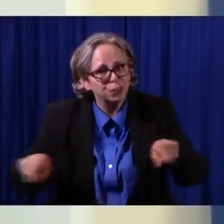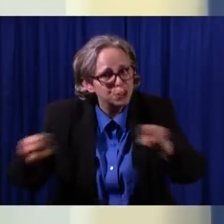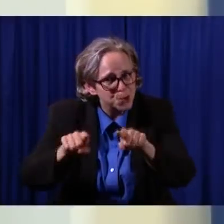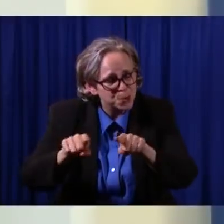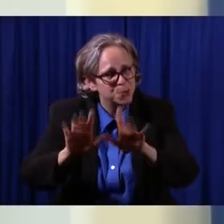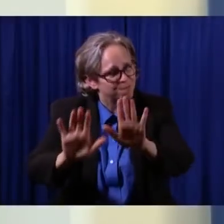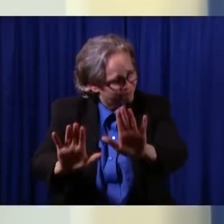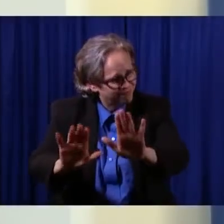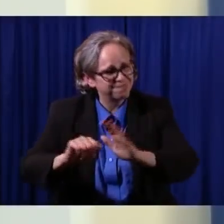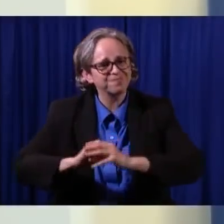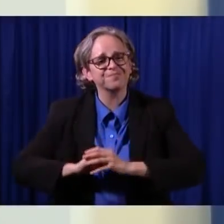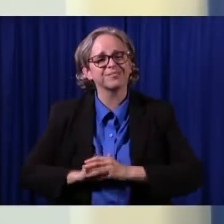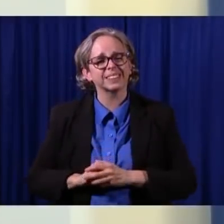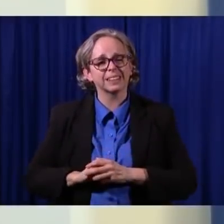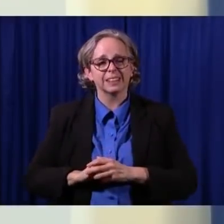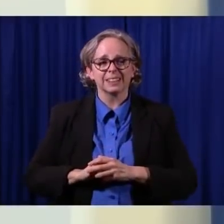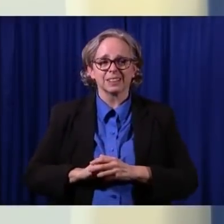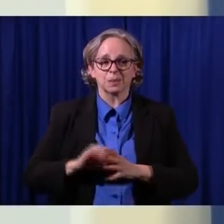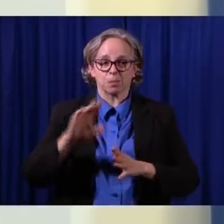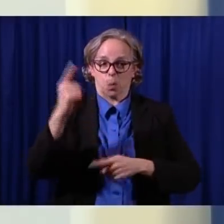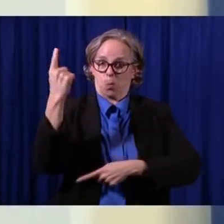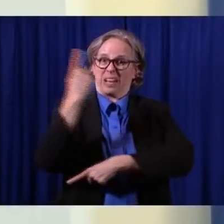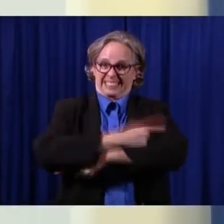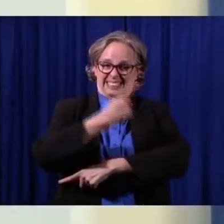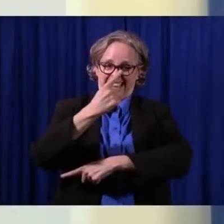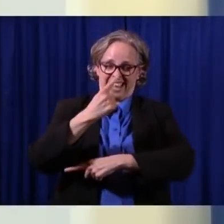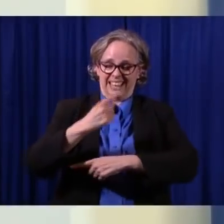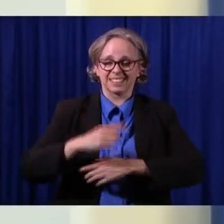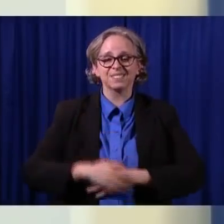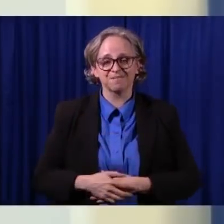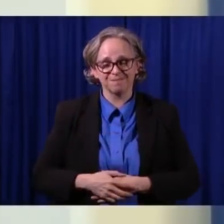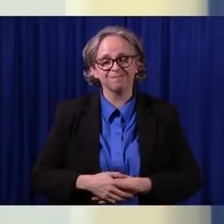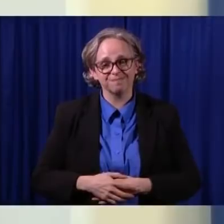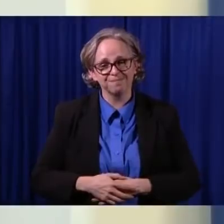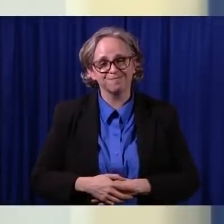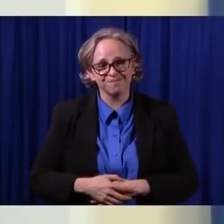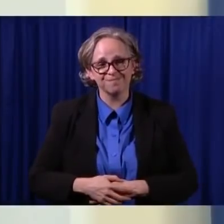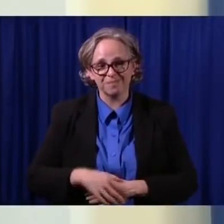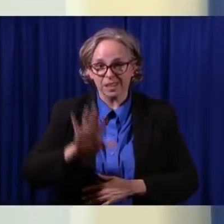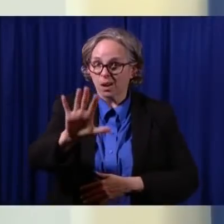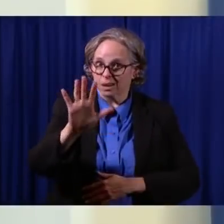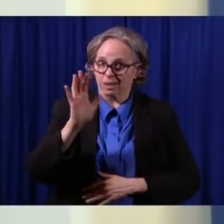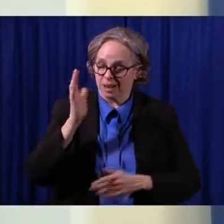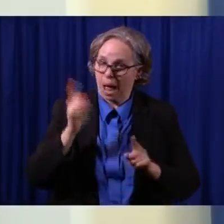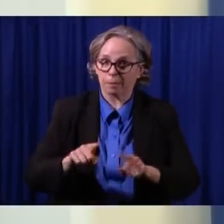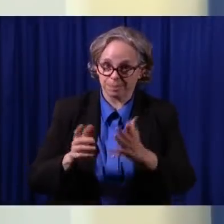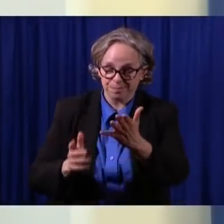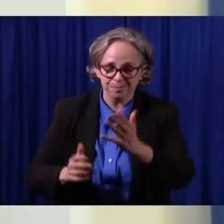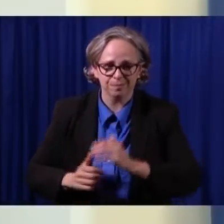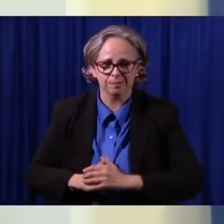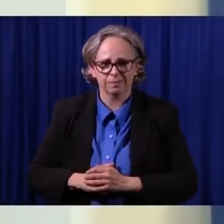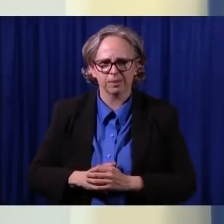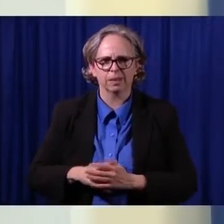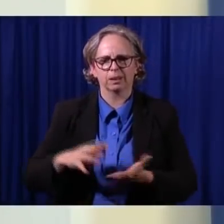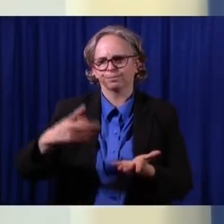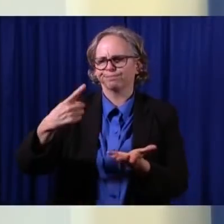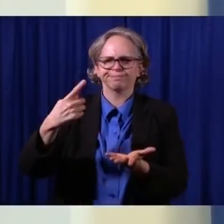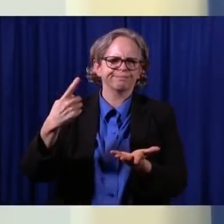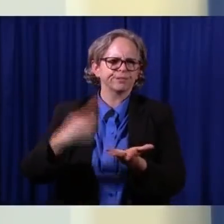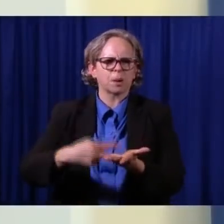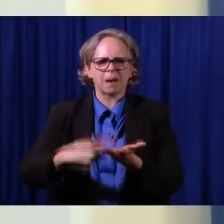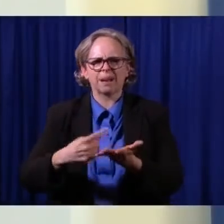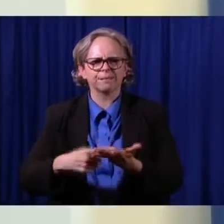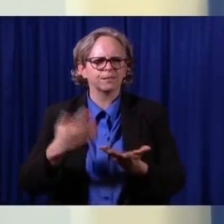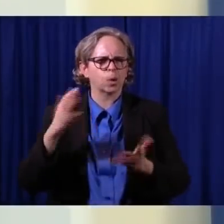often do, this happens to me, that I get my words backwards, and this one day we went to talk about for the good of the order, and